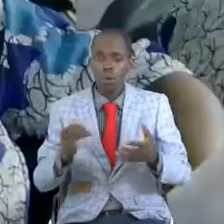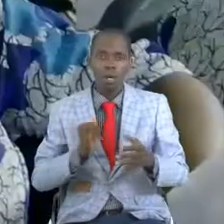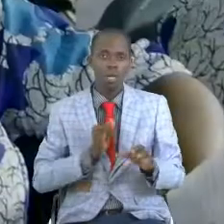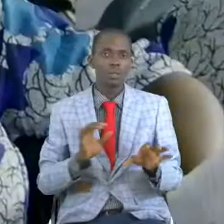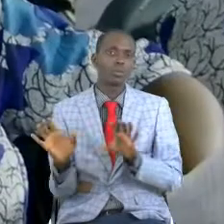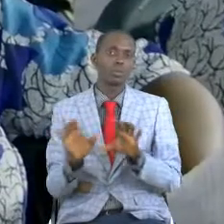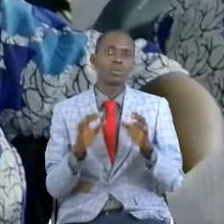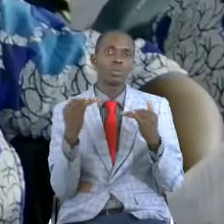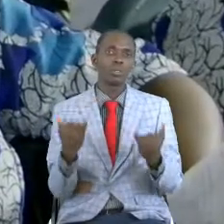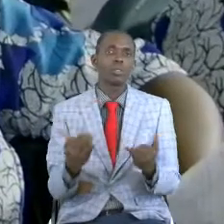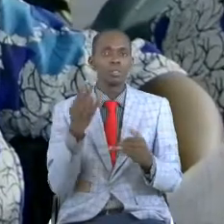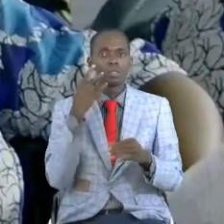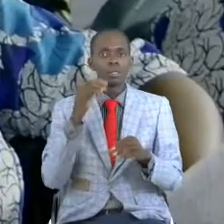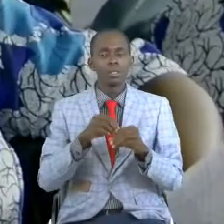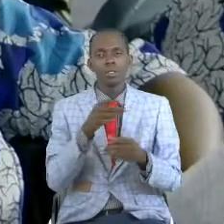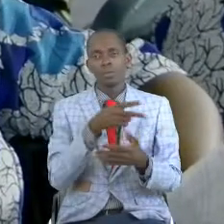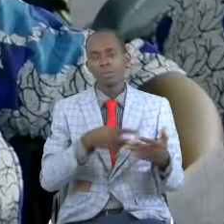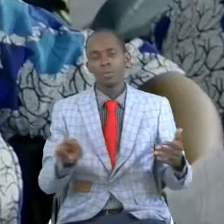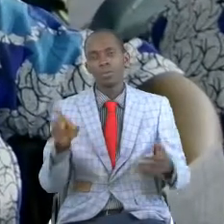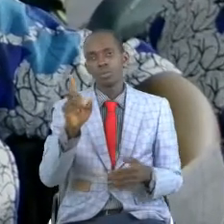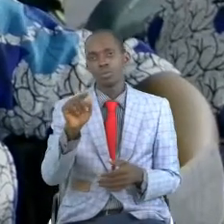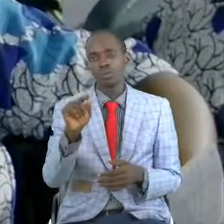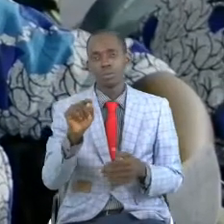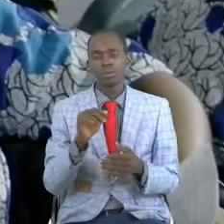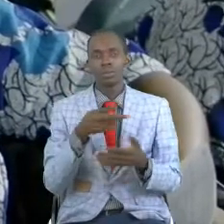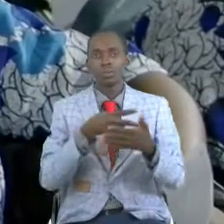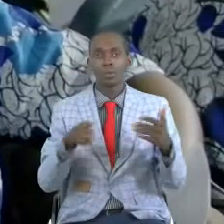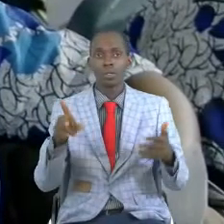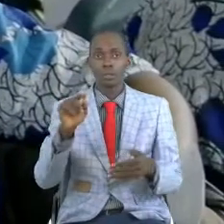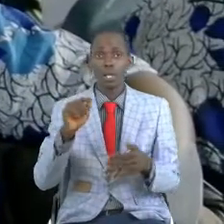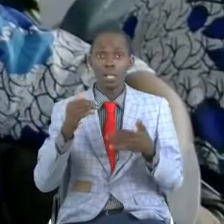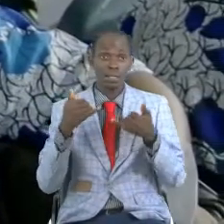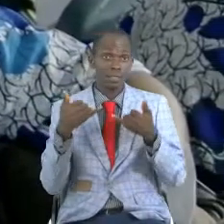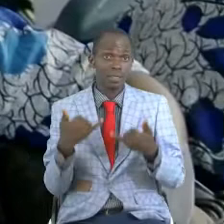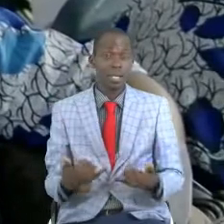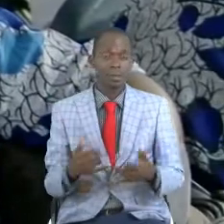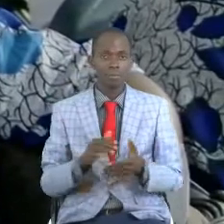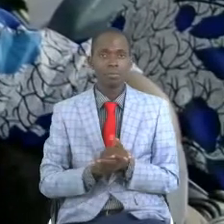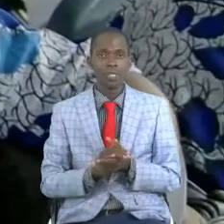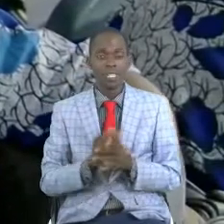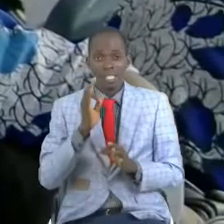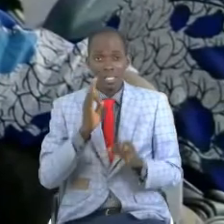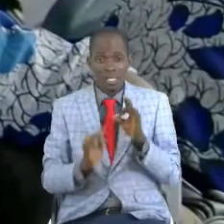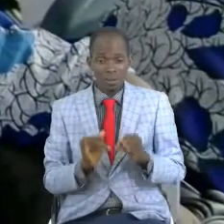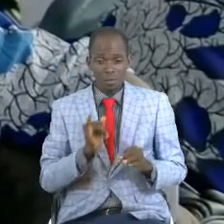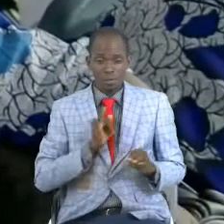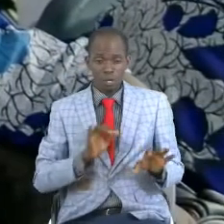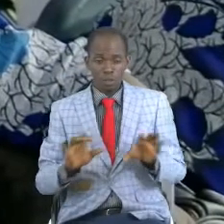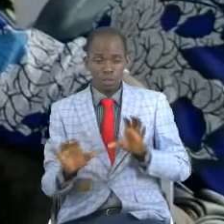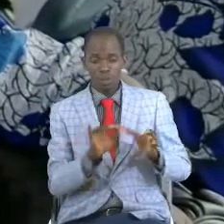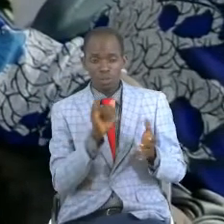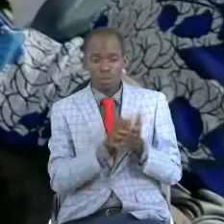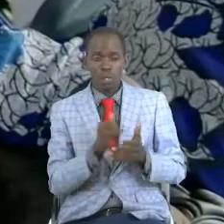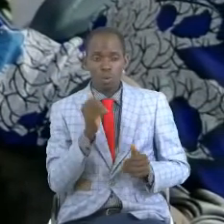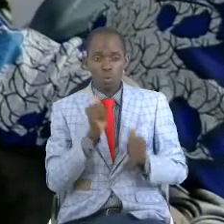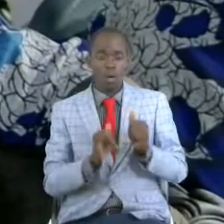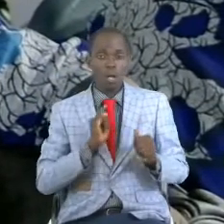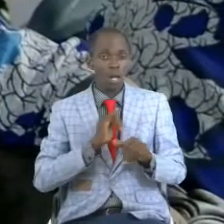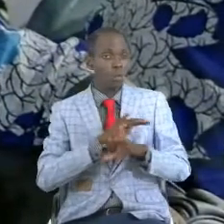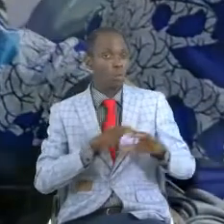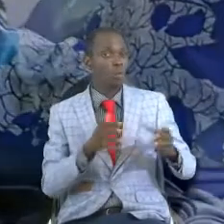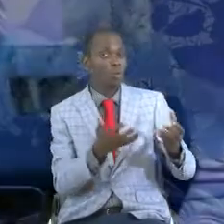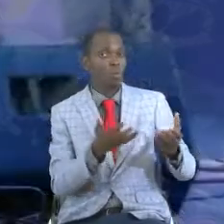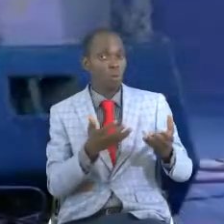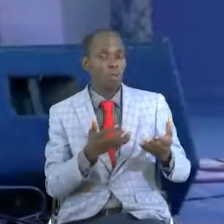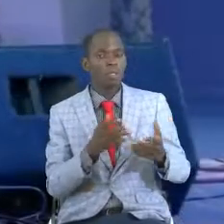verse 20 tells us, now, if I do that I would not, it is no more